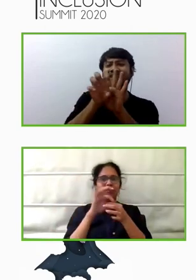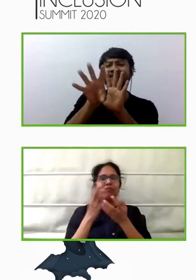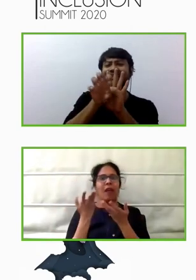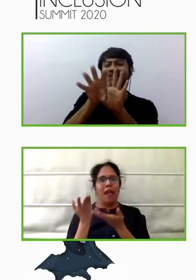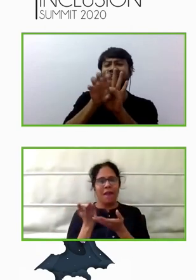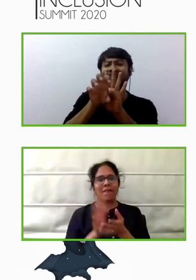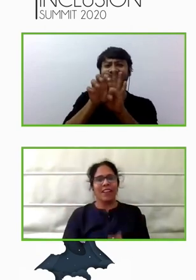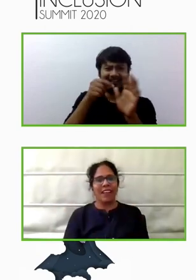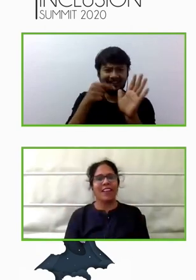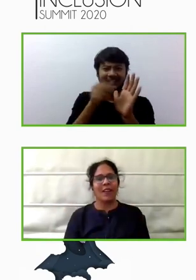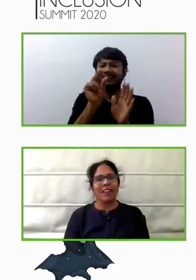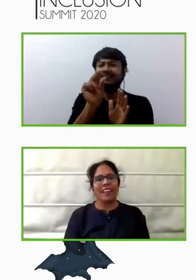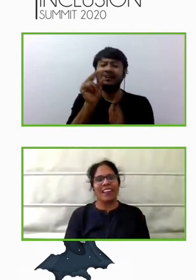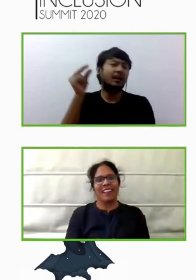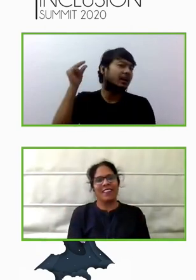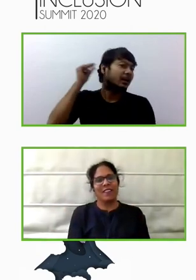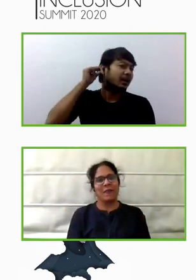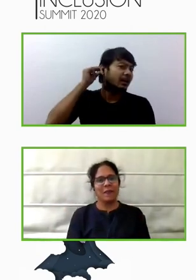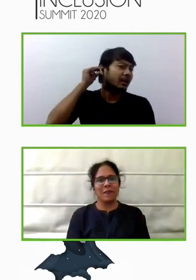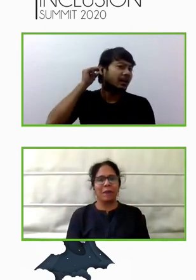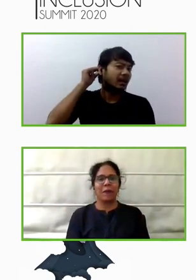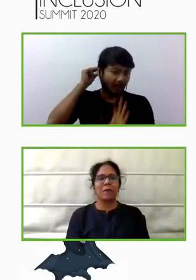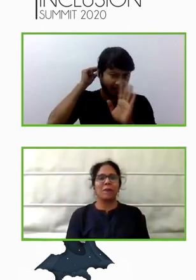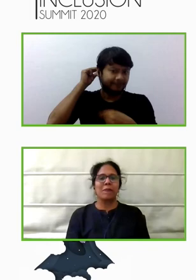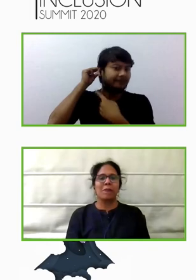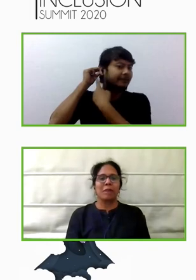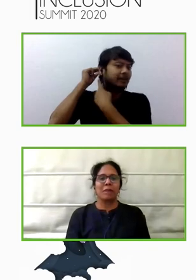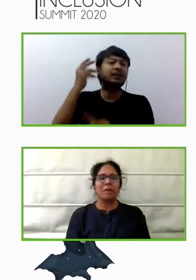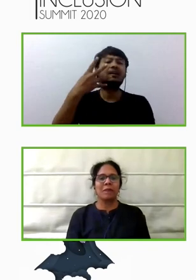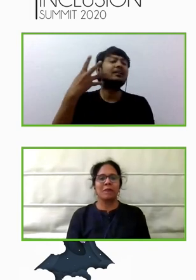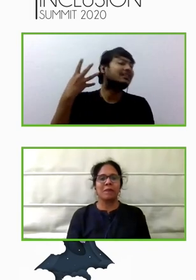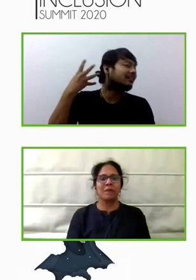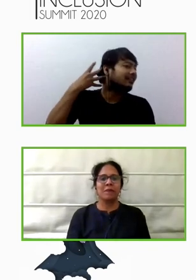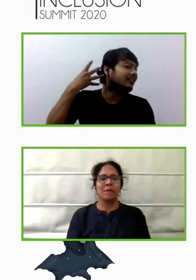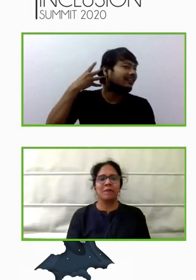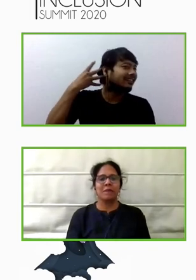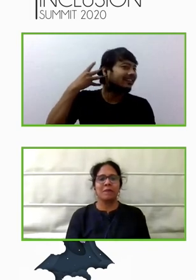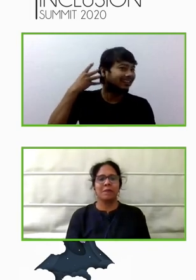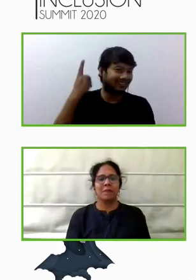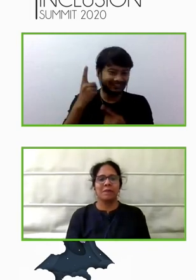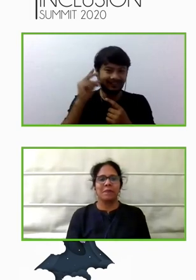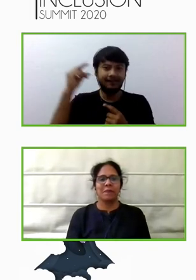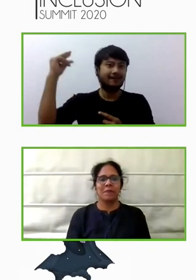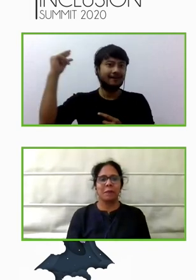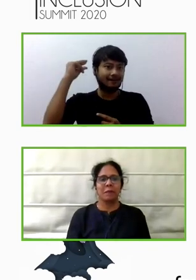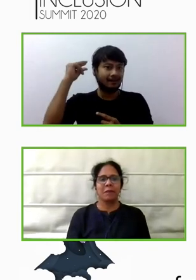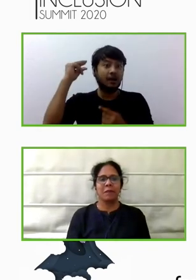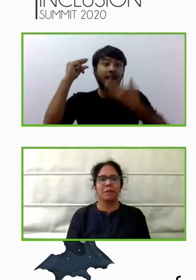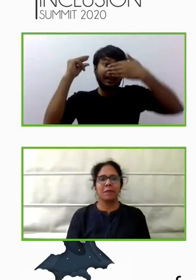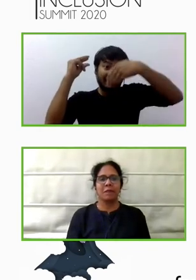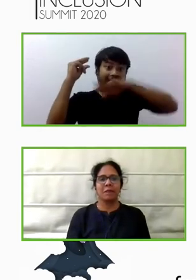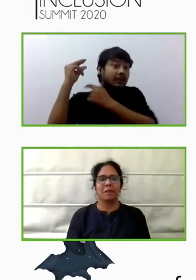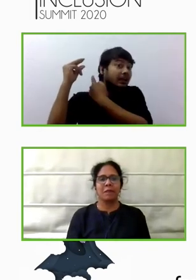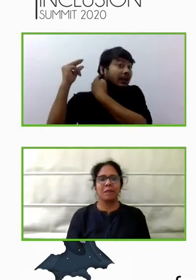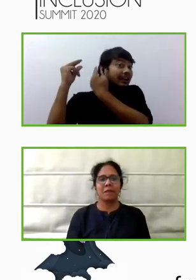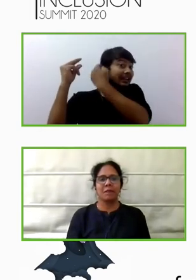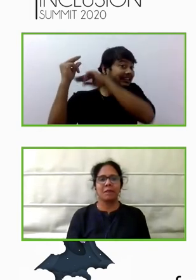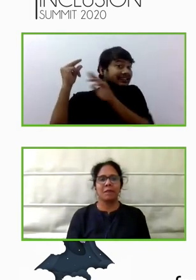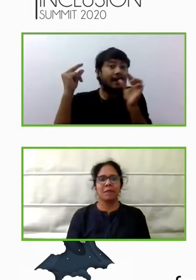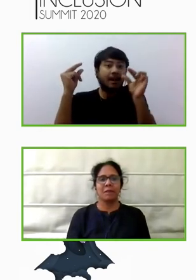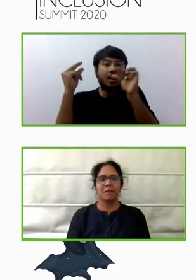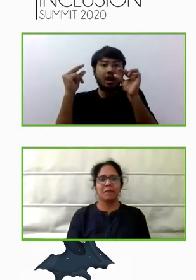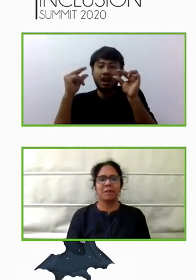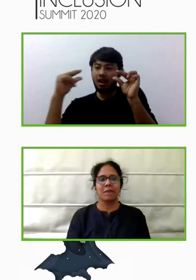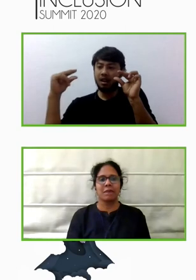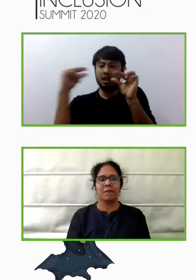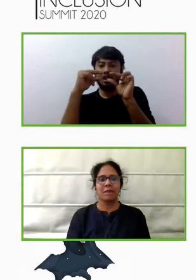head which holds the external device that's delivering the signal from the speech processor, also has a